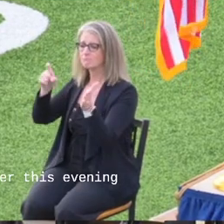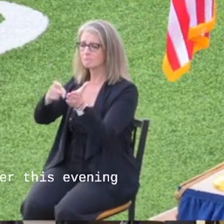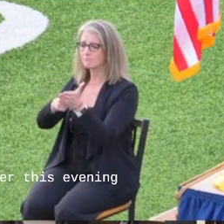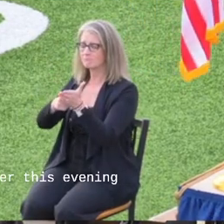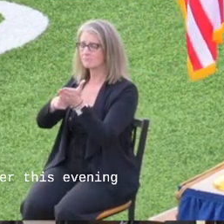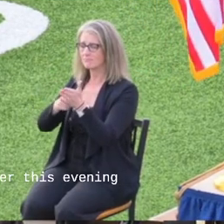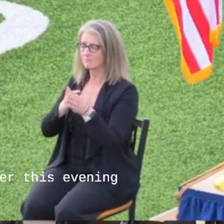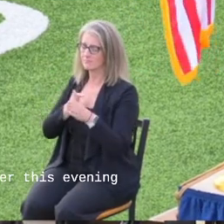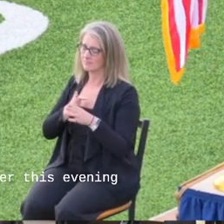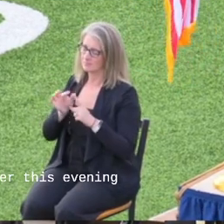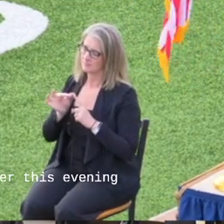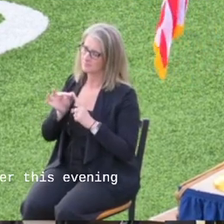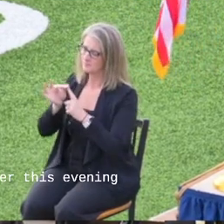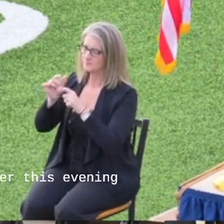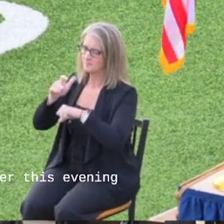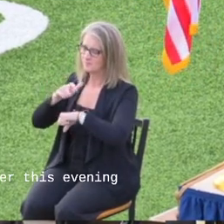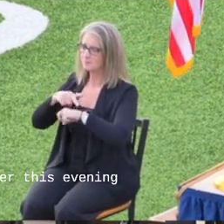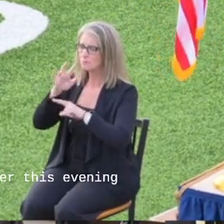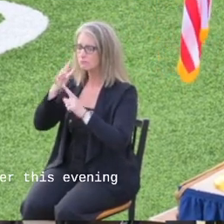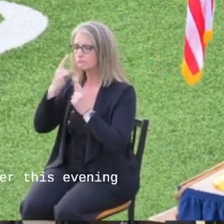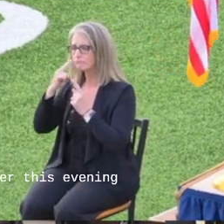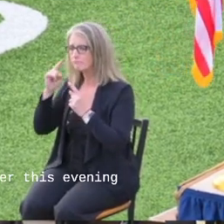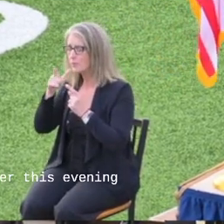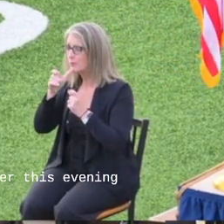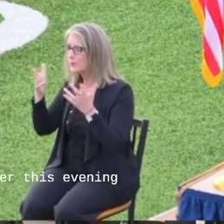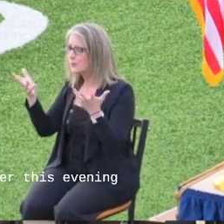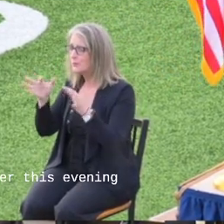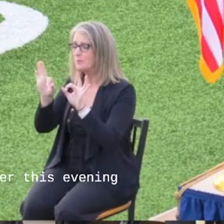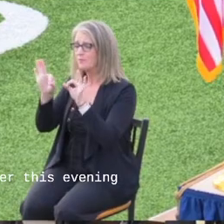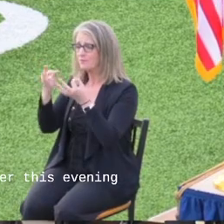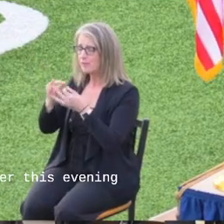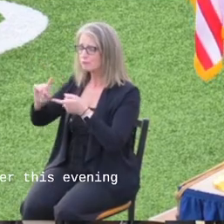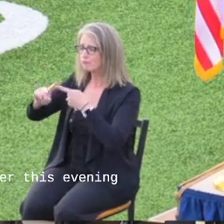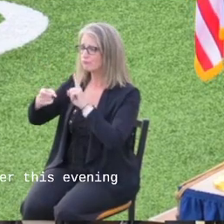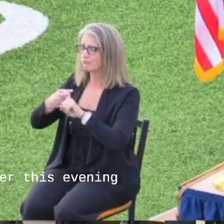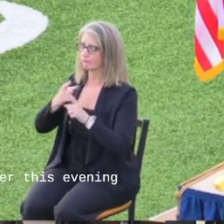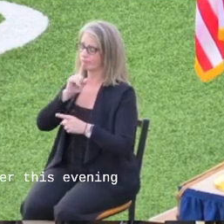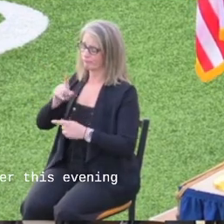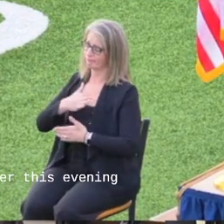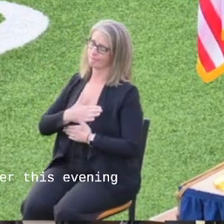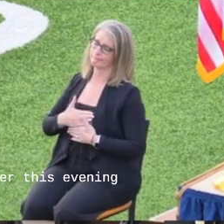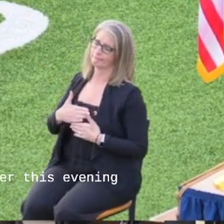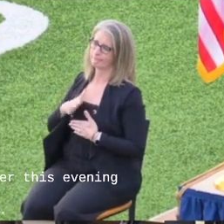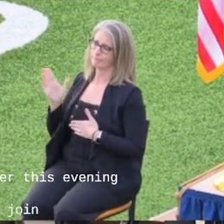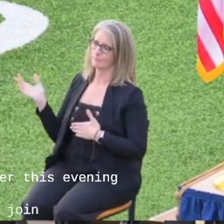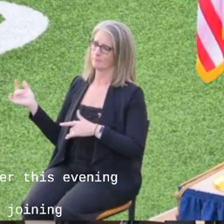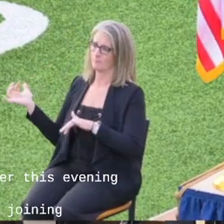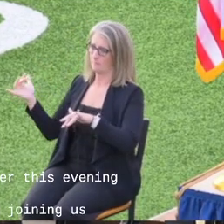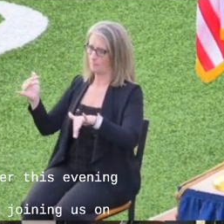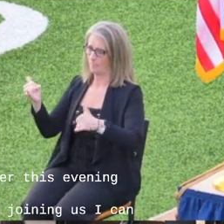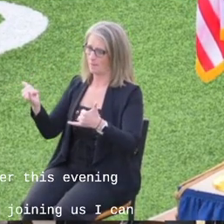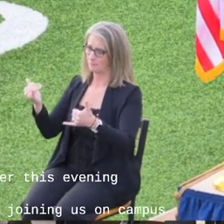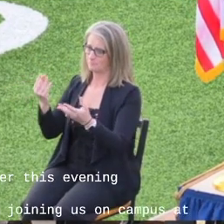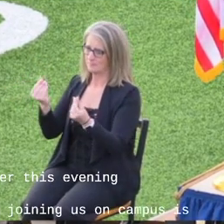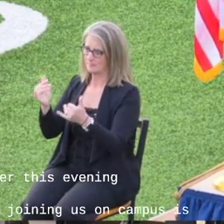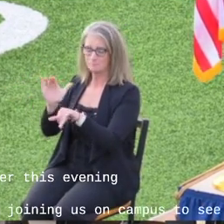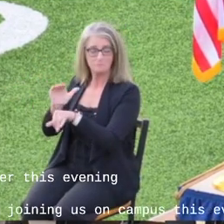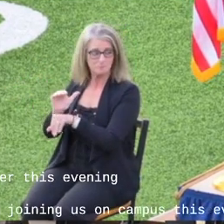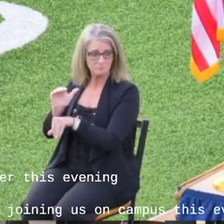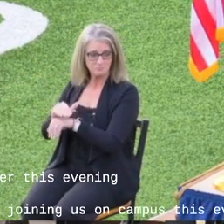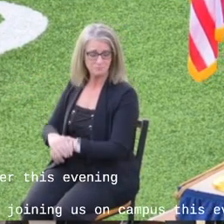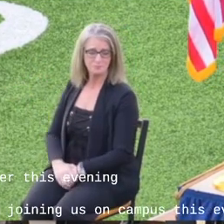this is a special time for family and friends, and we appreciate them joining us on campus this